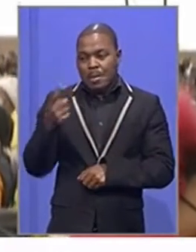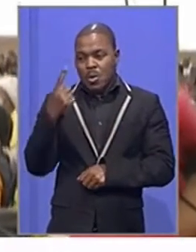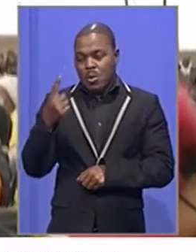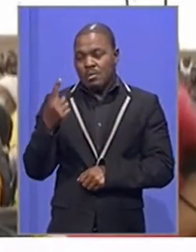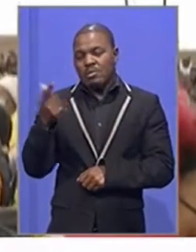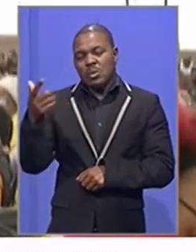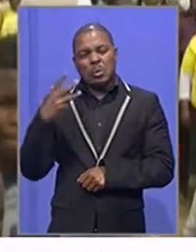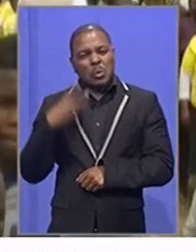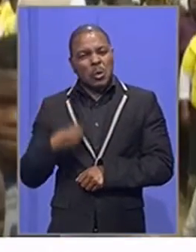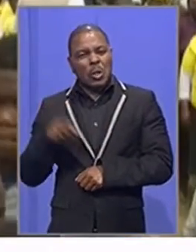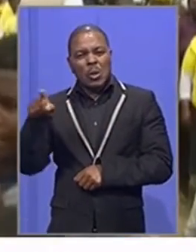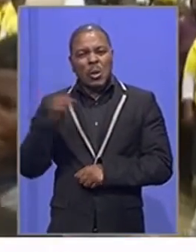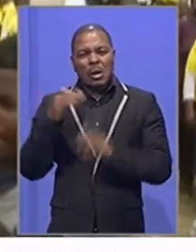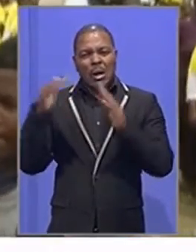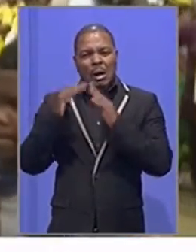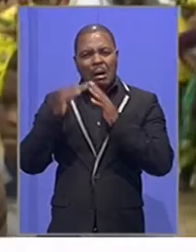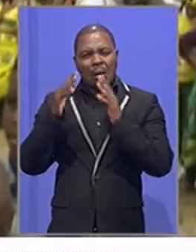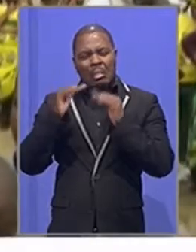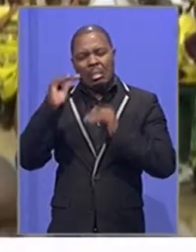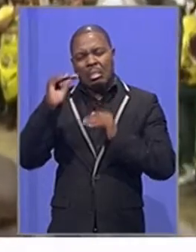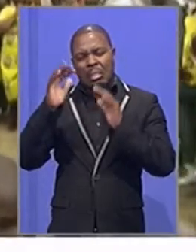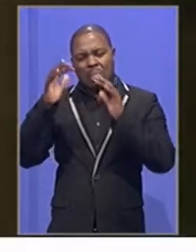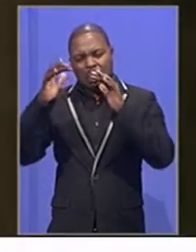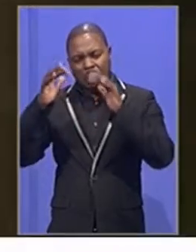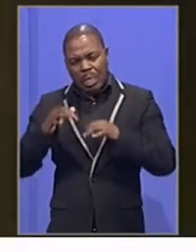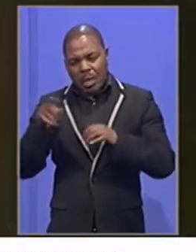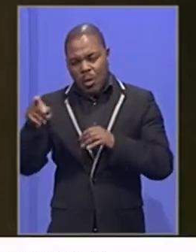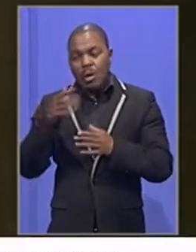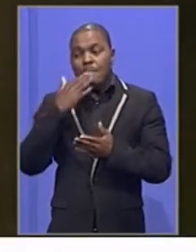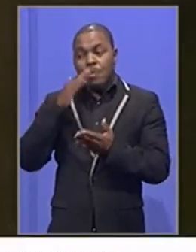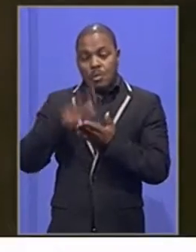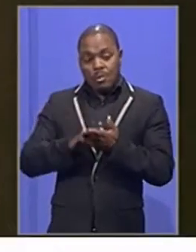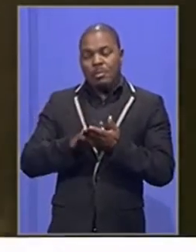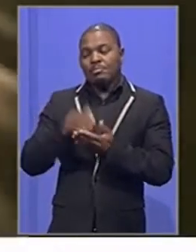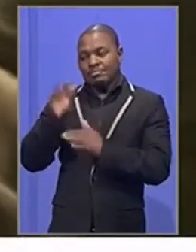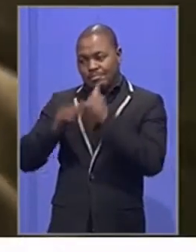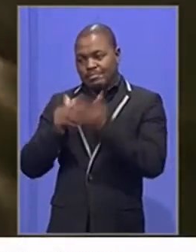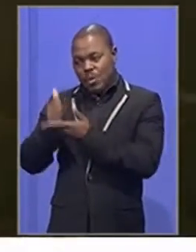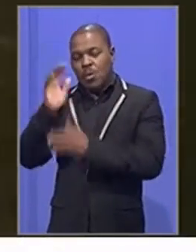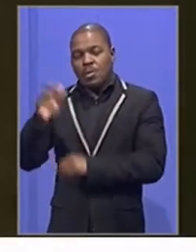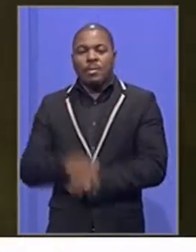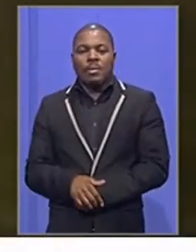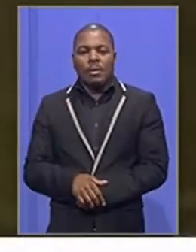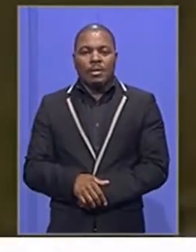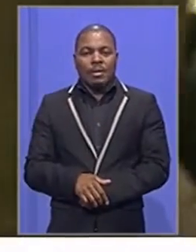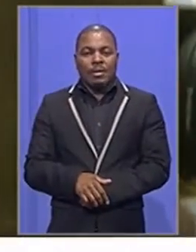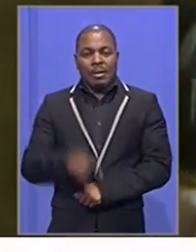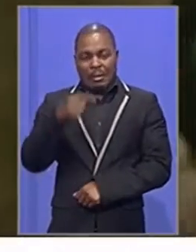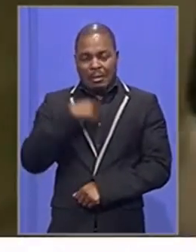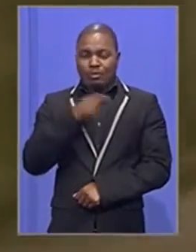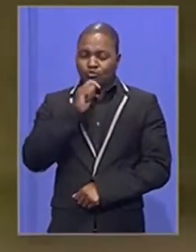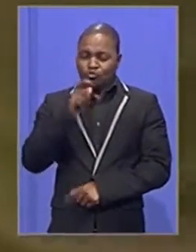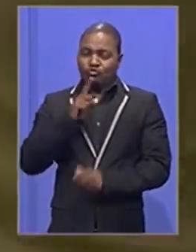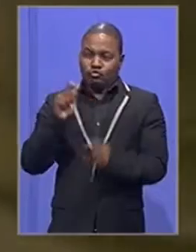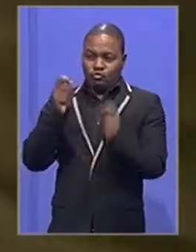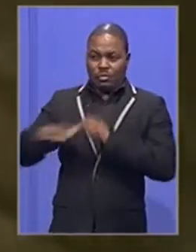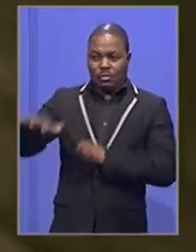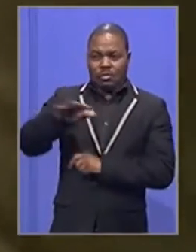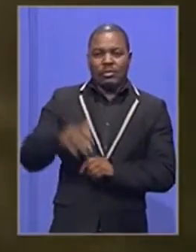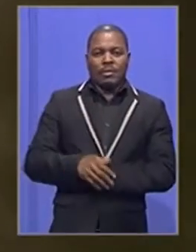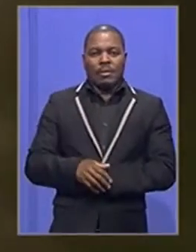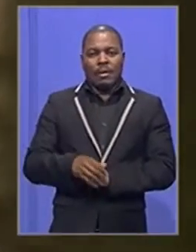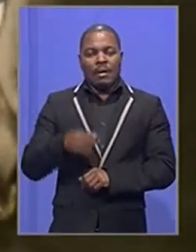seng inehela o tshepisitswe ho ahelwa ntlo. We are going to bring about some changes. I just went into